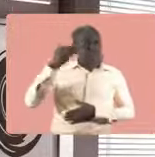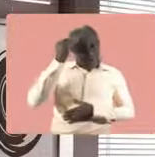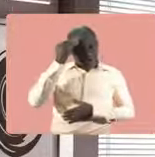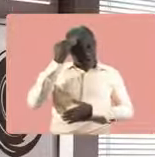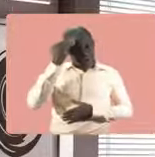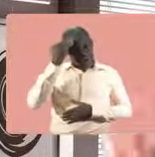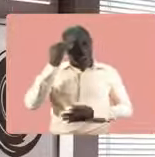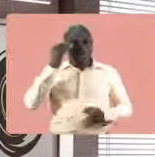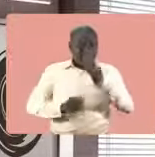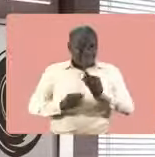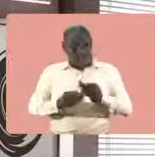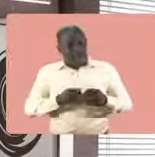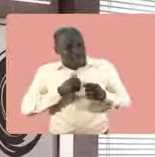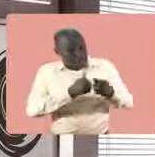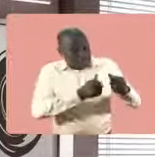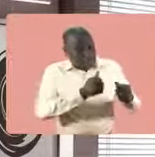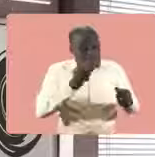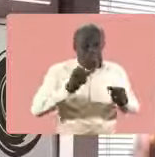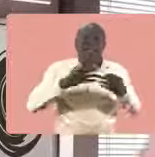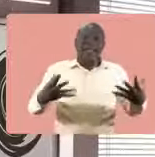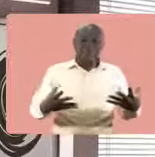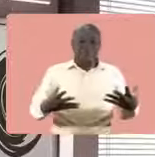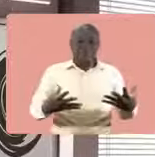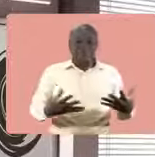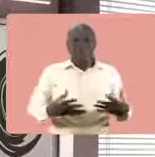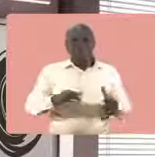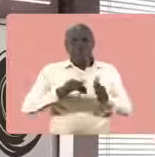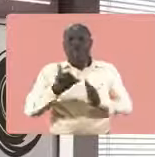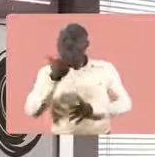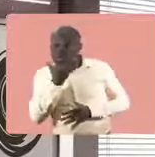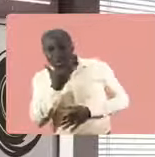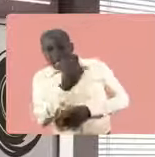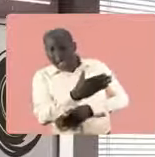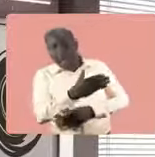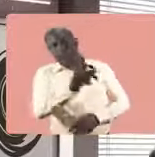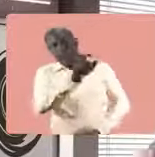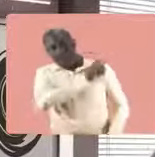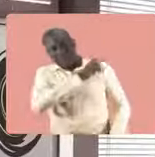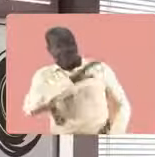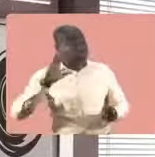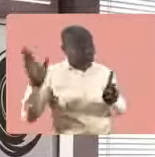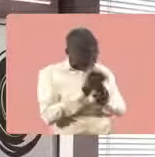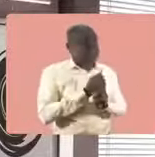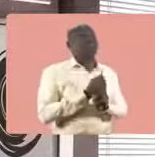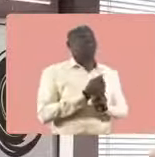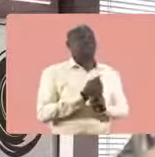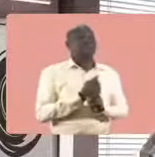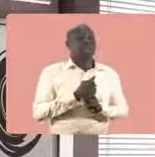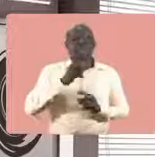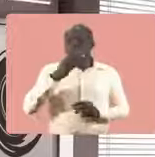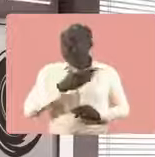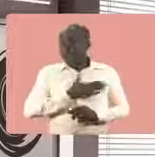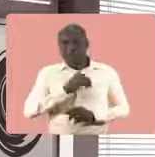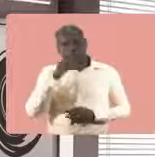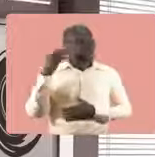emuaduma nyina the animal kingdom omu decide so mbeko abonte no mo akodidia eyo enwura mu ho no a aboa